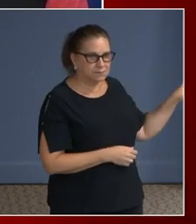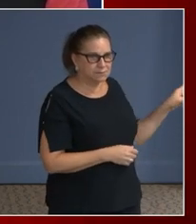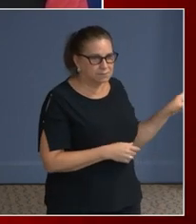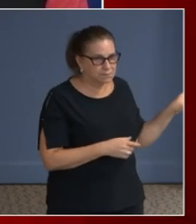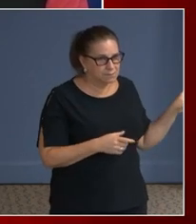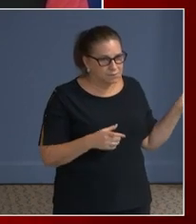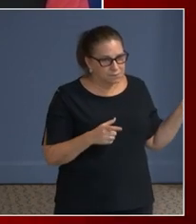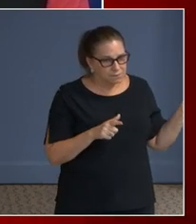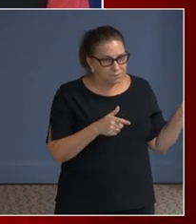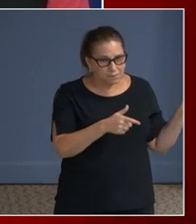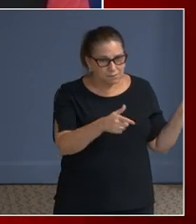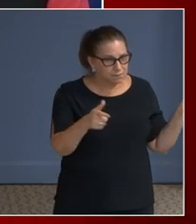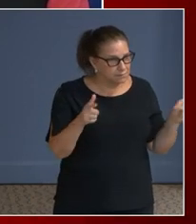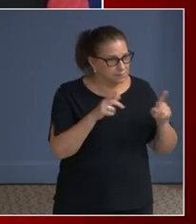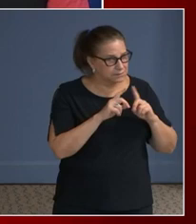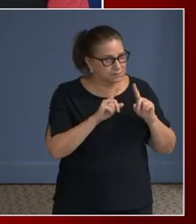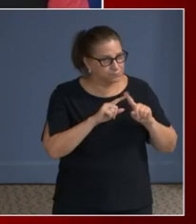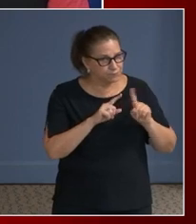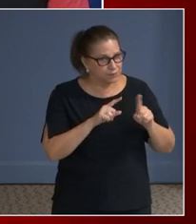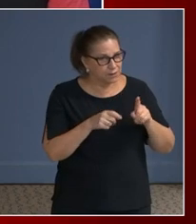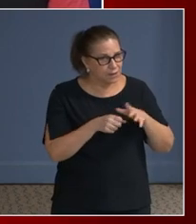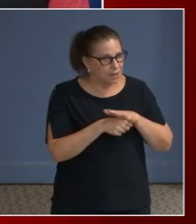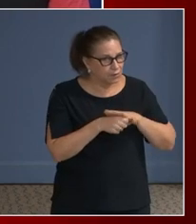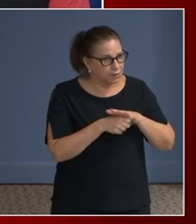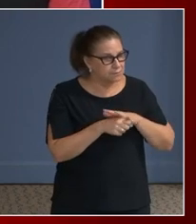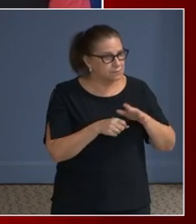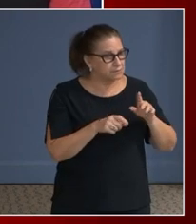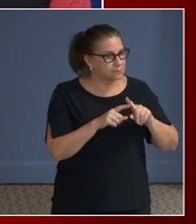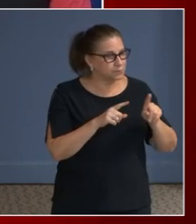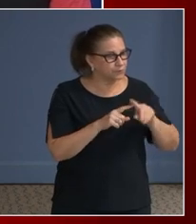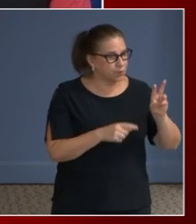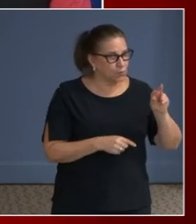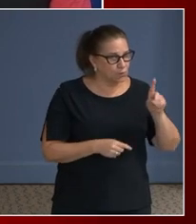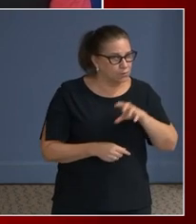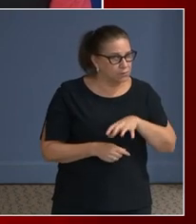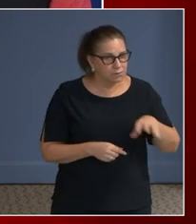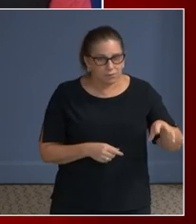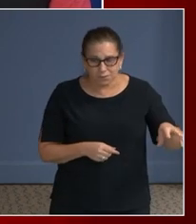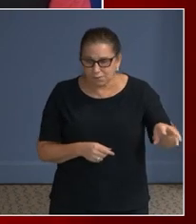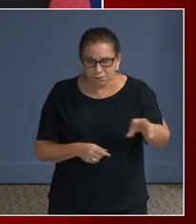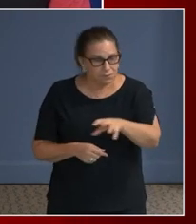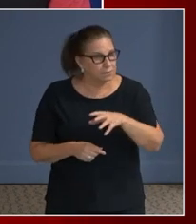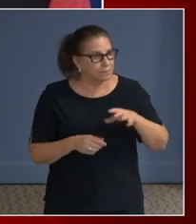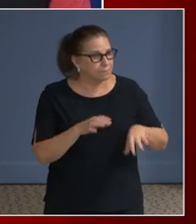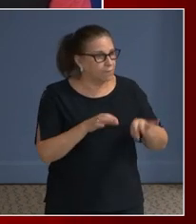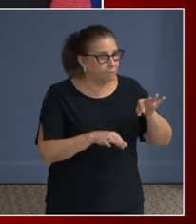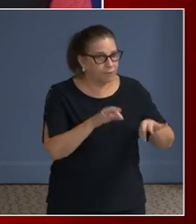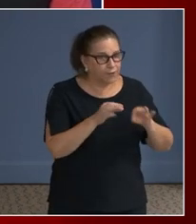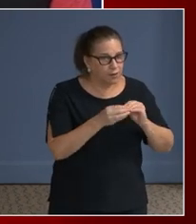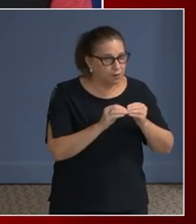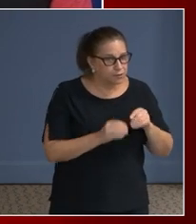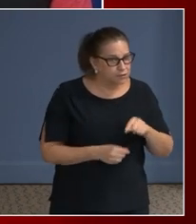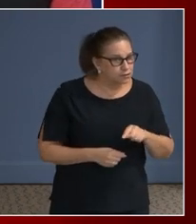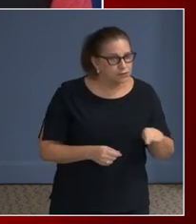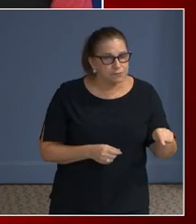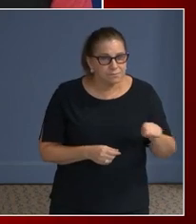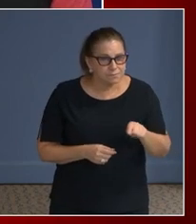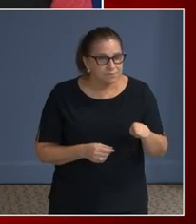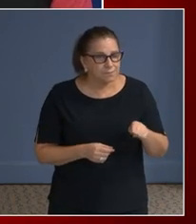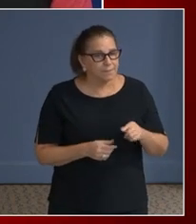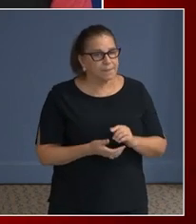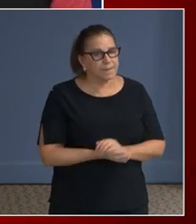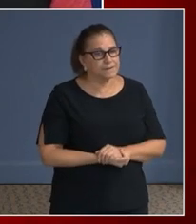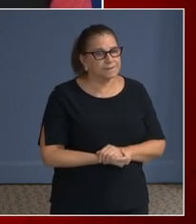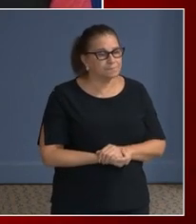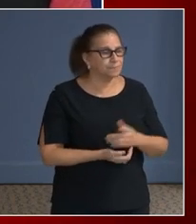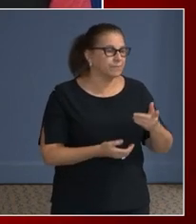their numbers in terms of influencing you as to when you move out of phase 2 or at least loosen some of the restrictions? Oh, that's a wonderful